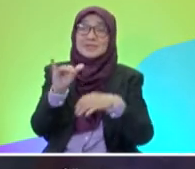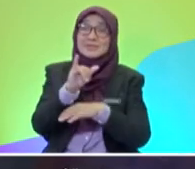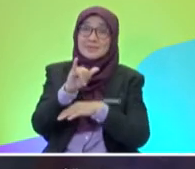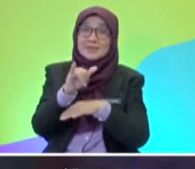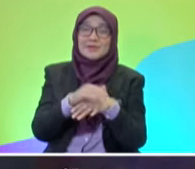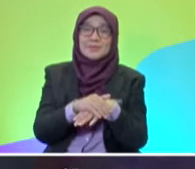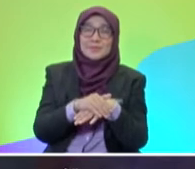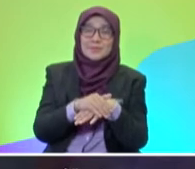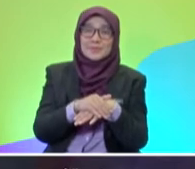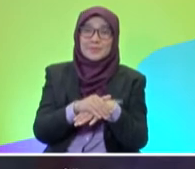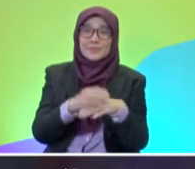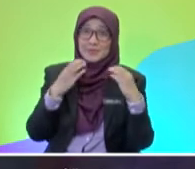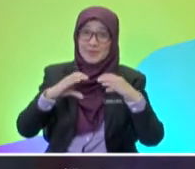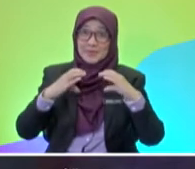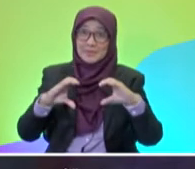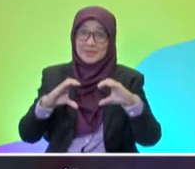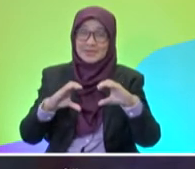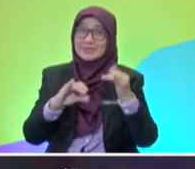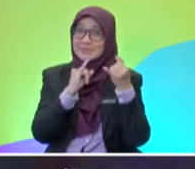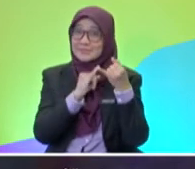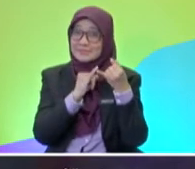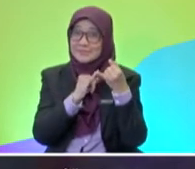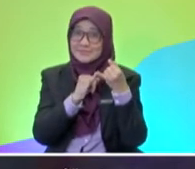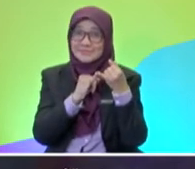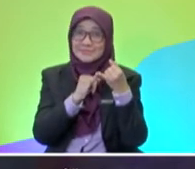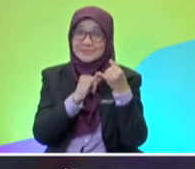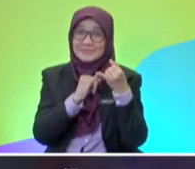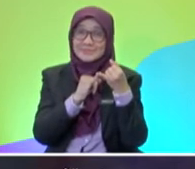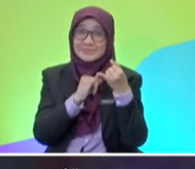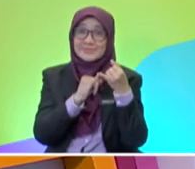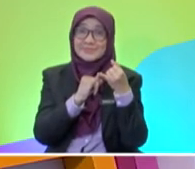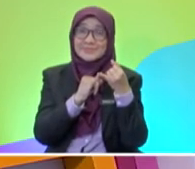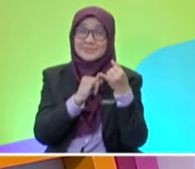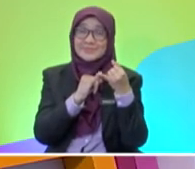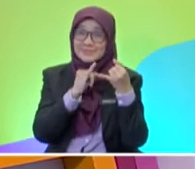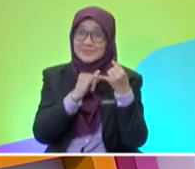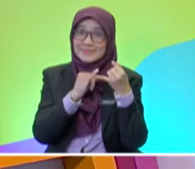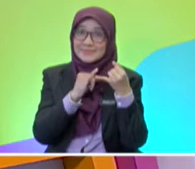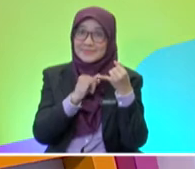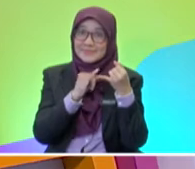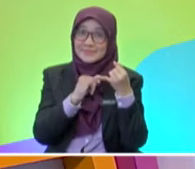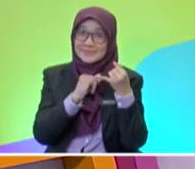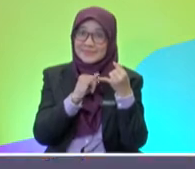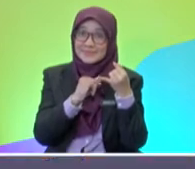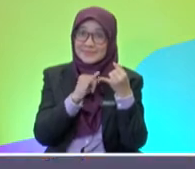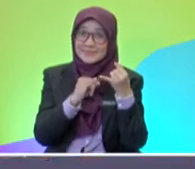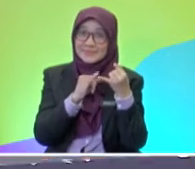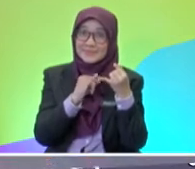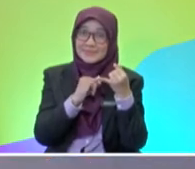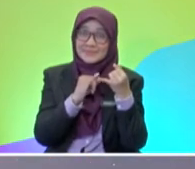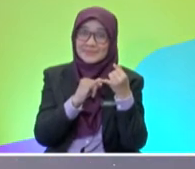have to be very fast. Yes. And lastly, it's coming out. Oops. Okay. So got